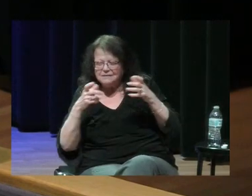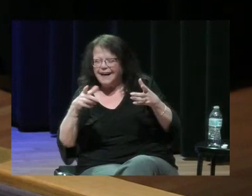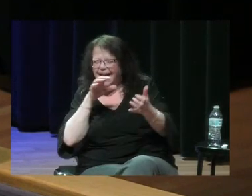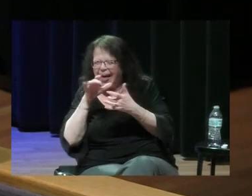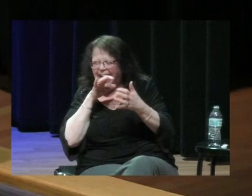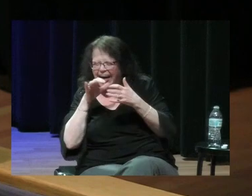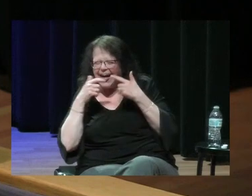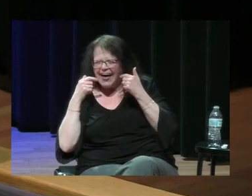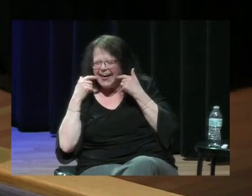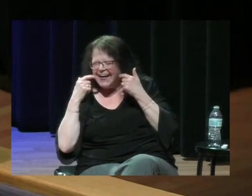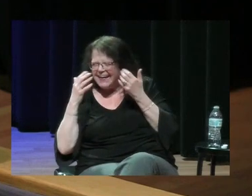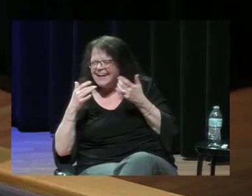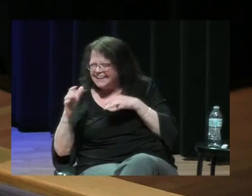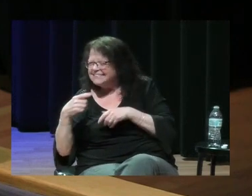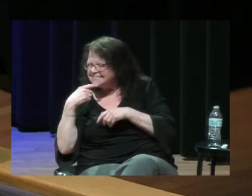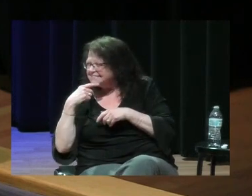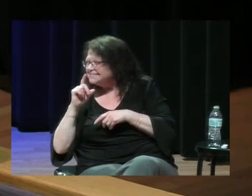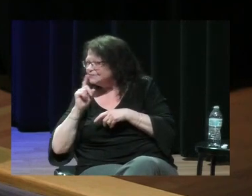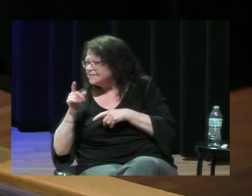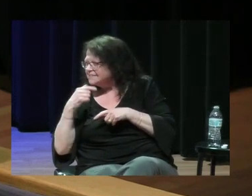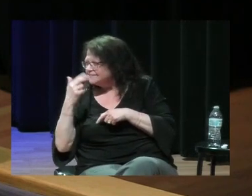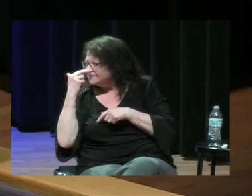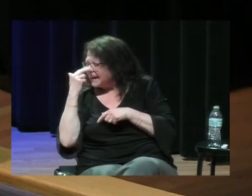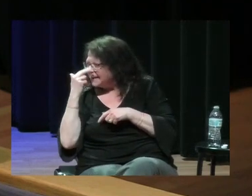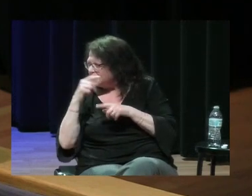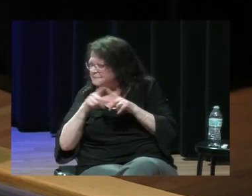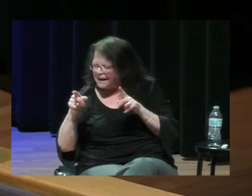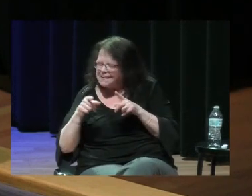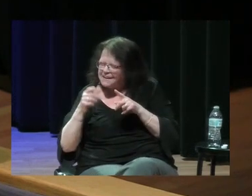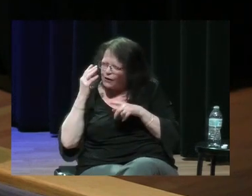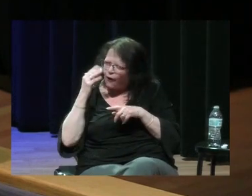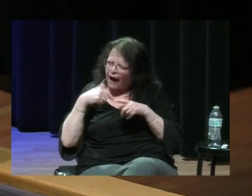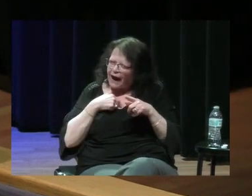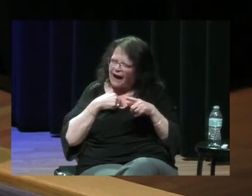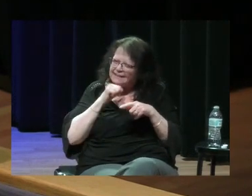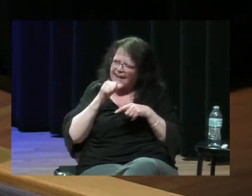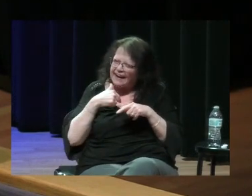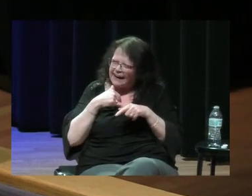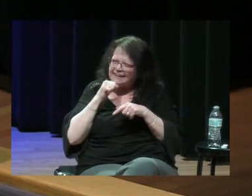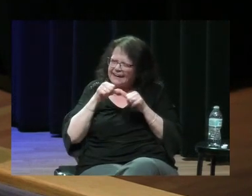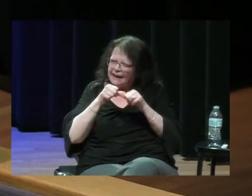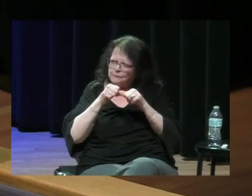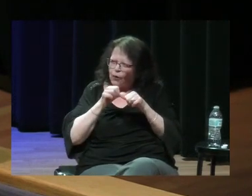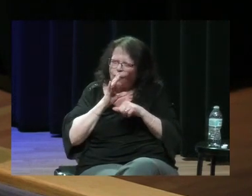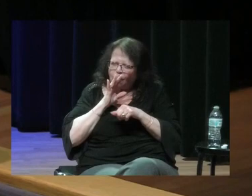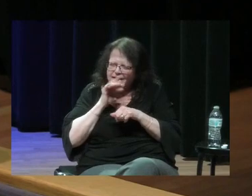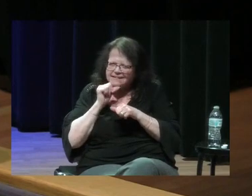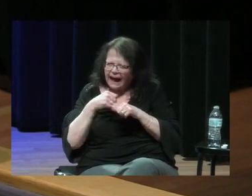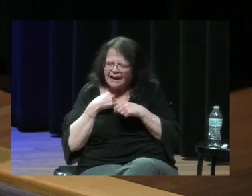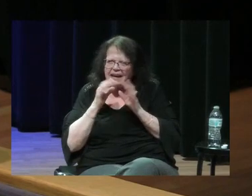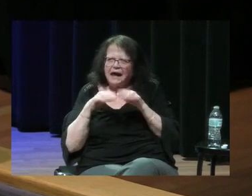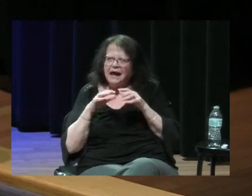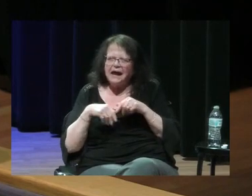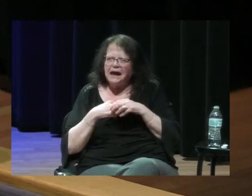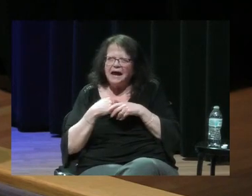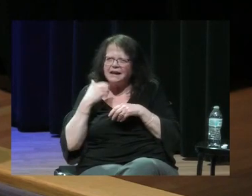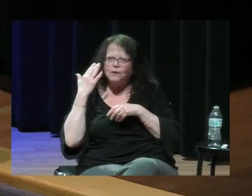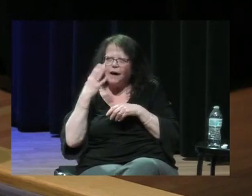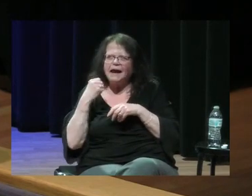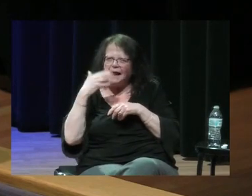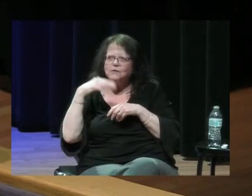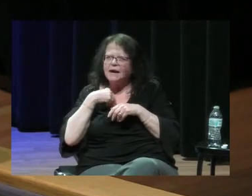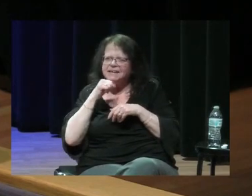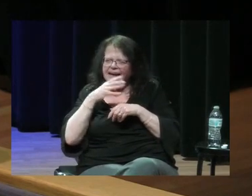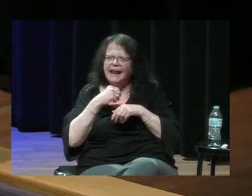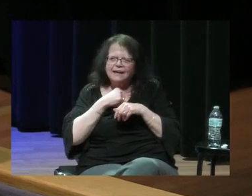So I'll do this. And she's like, no, I just thought it was funny. And I was like, but you, like, I didn't keep going because I was like, well, I didn't. And you knew I didn't. And I still